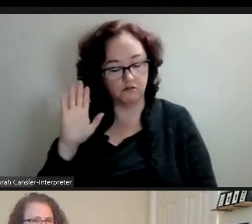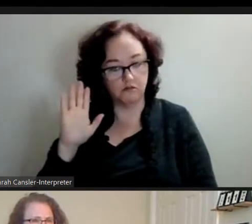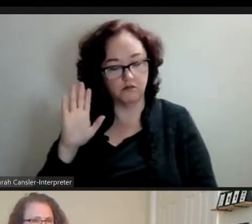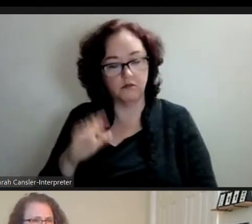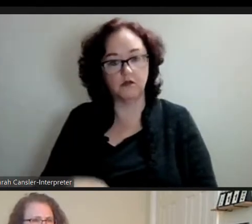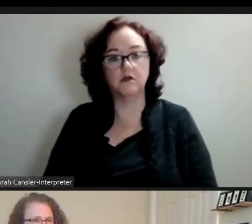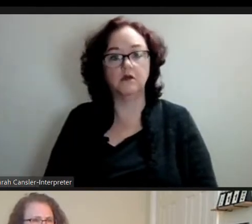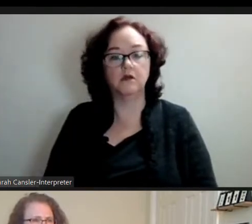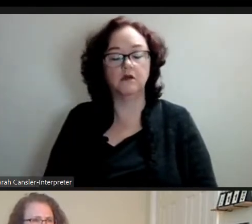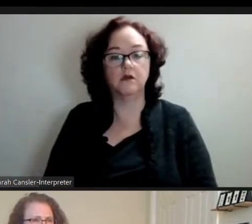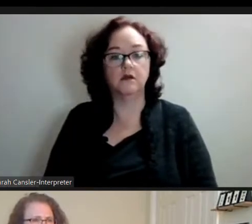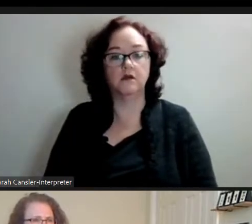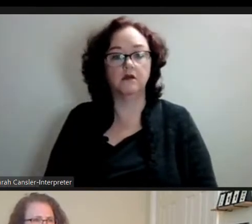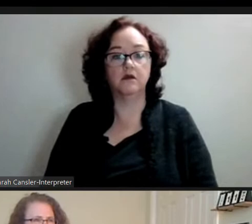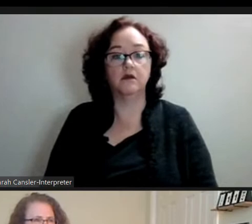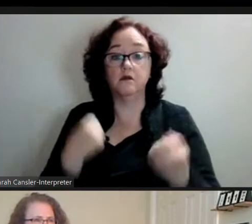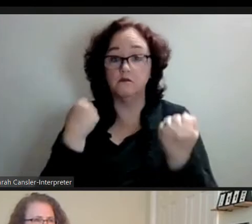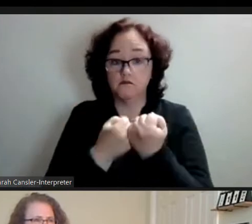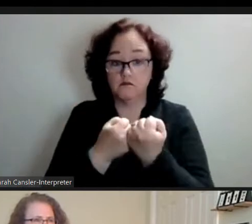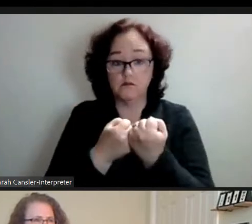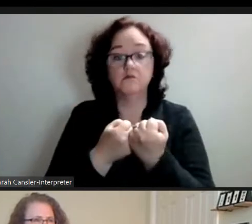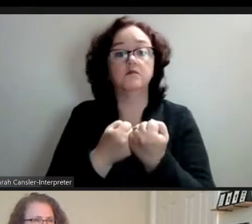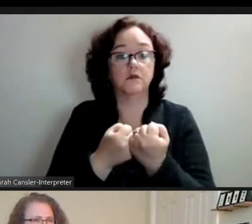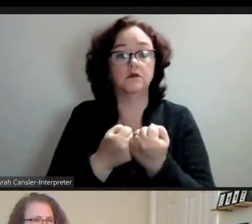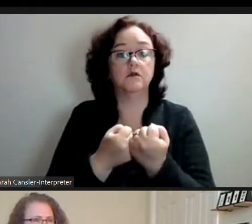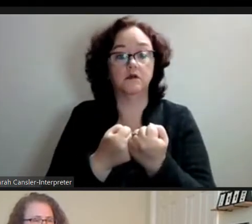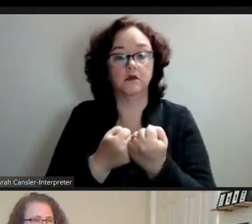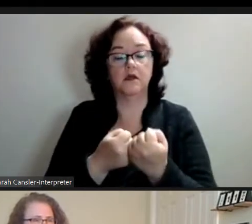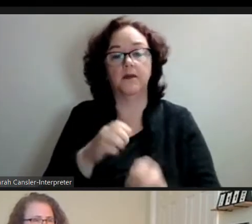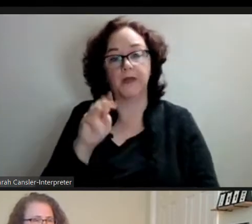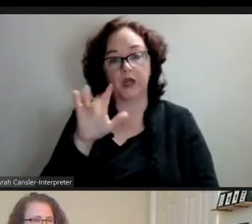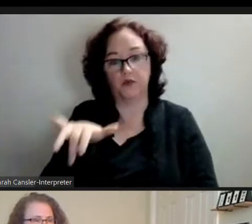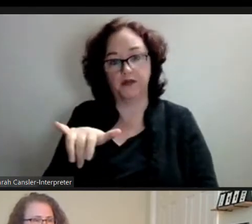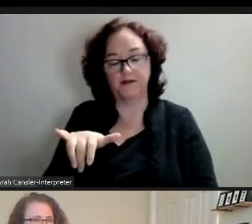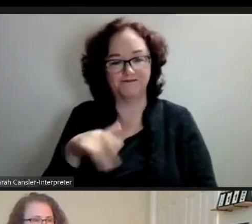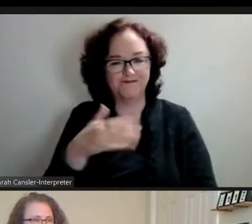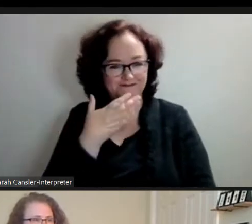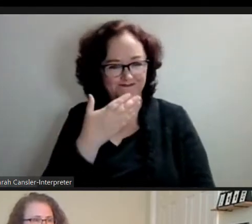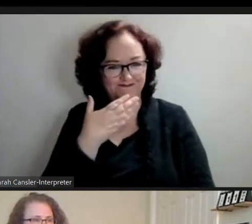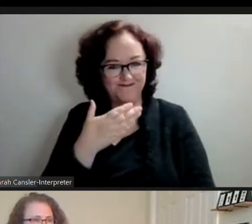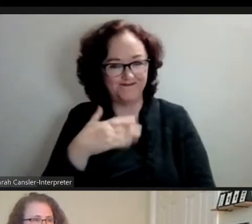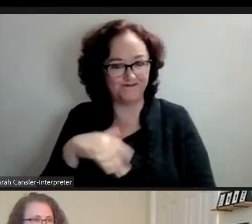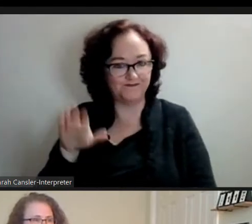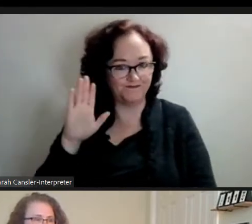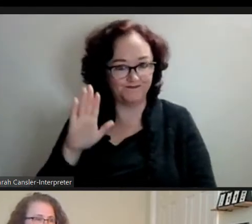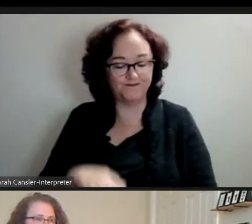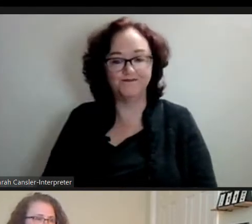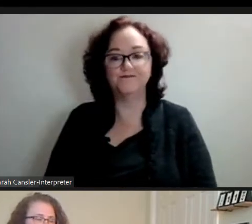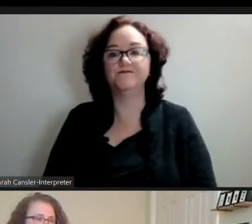Thank This you, is Nick. Mary. I can second that. Thank you, Mary. All right.